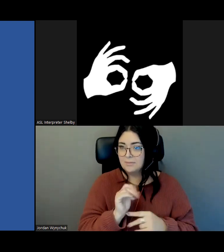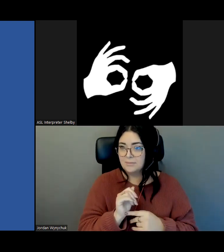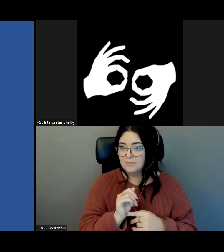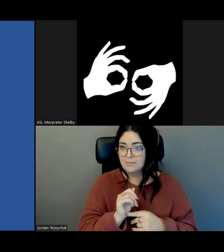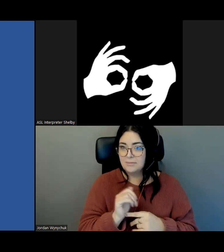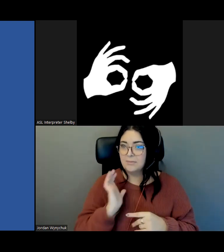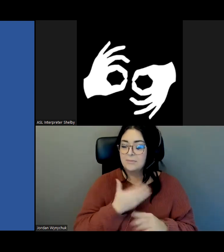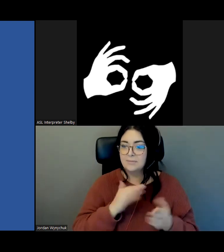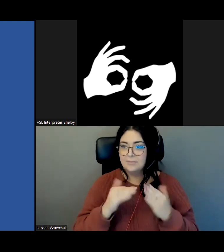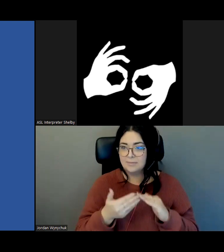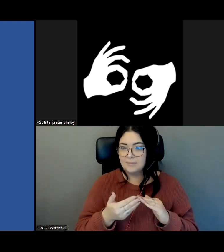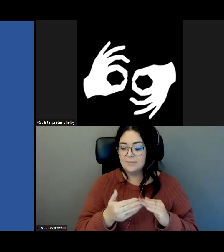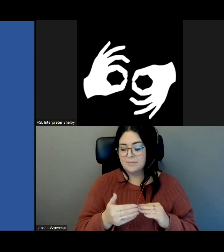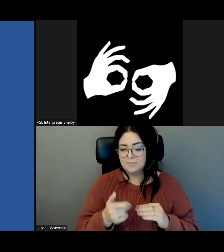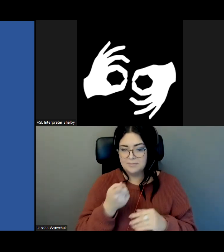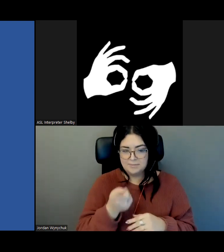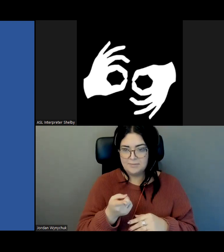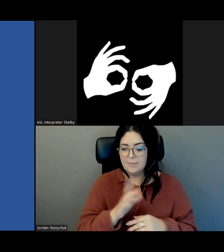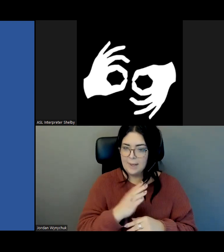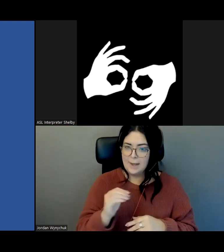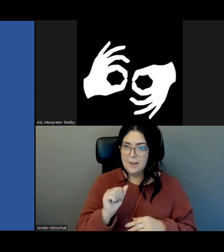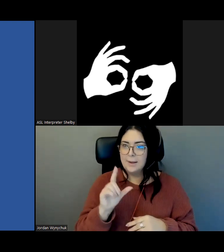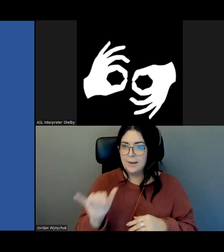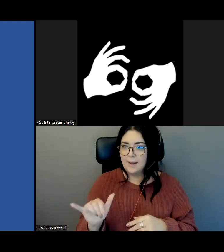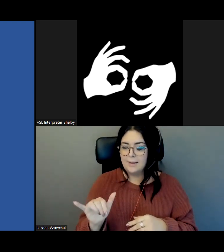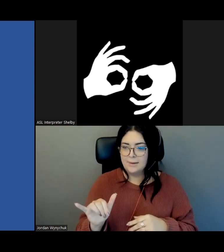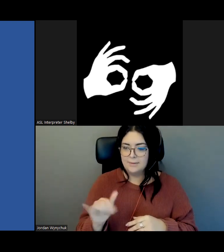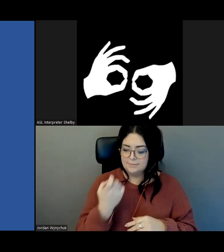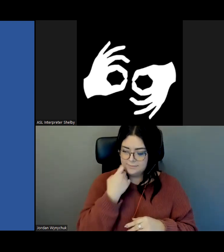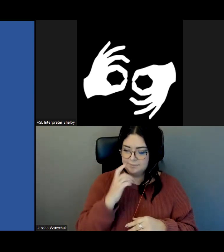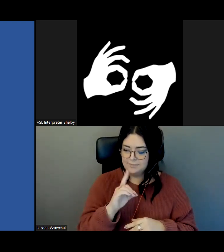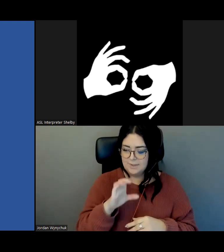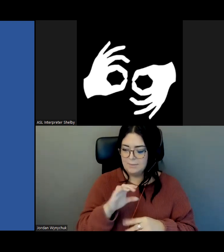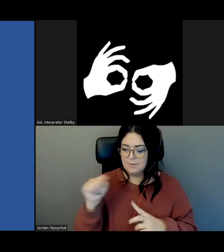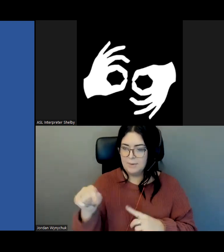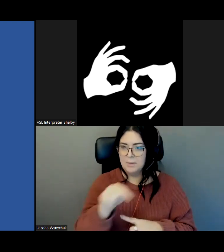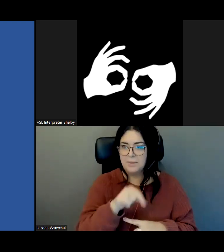from our community and our allies this past December. We were really proud of that. So